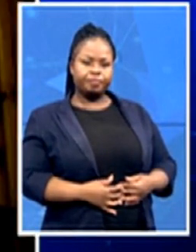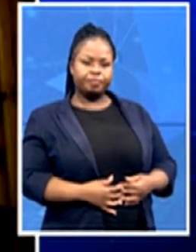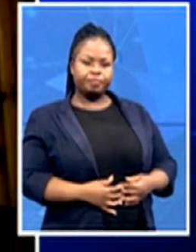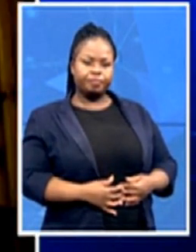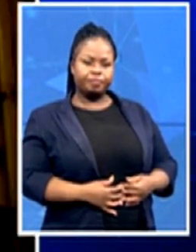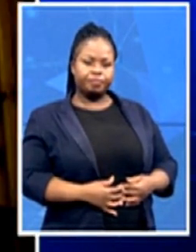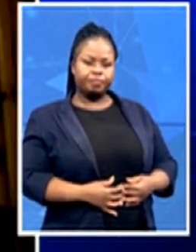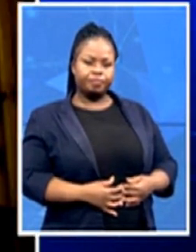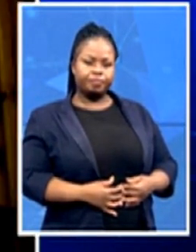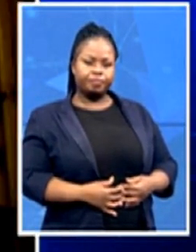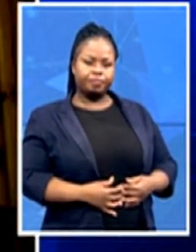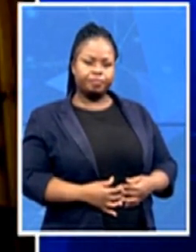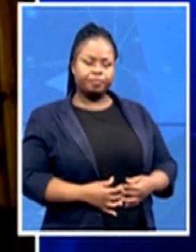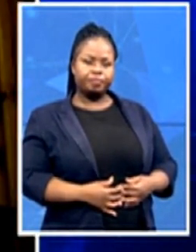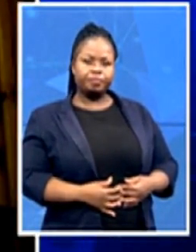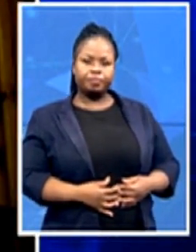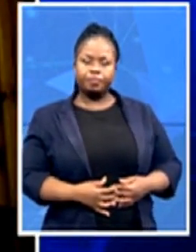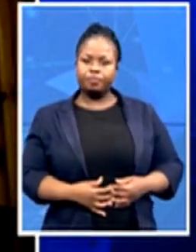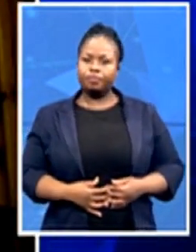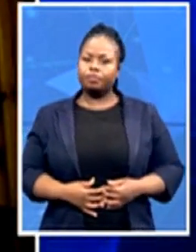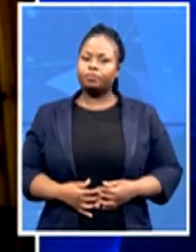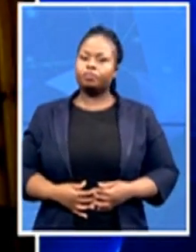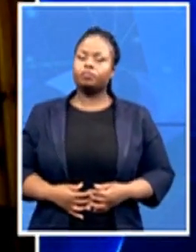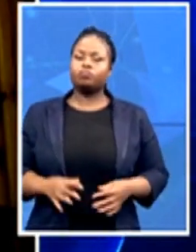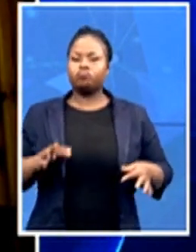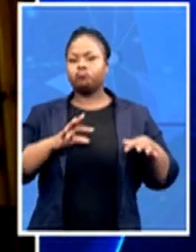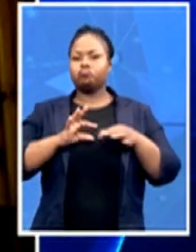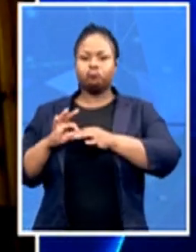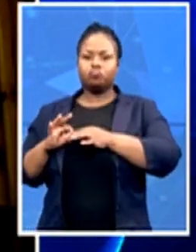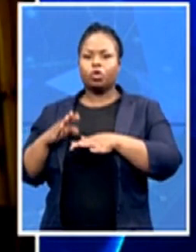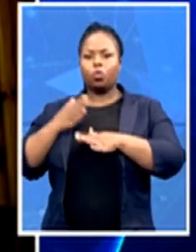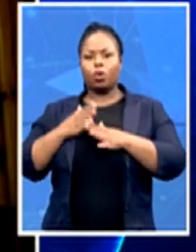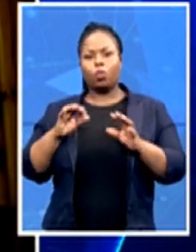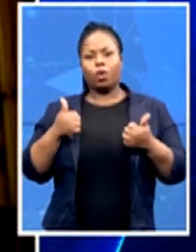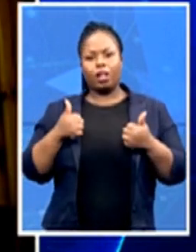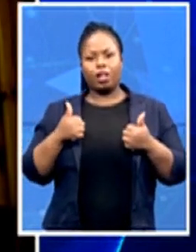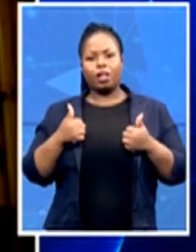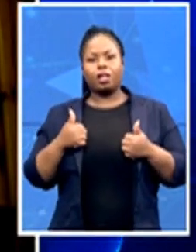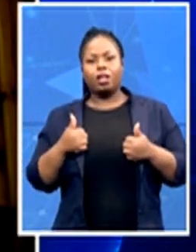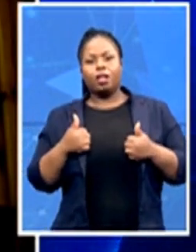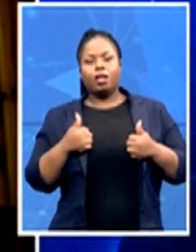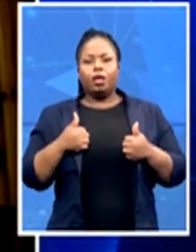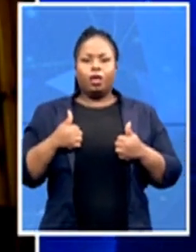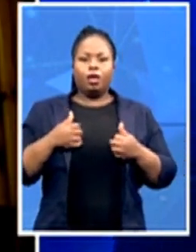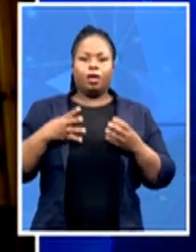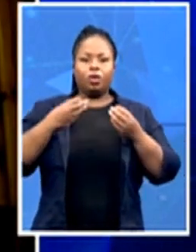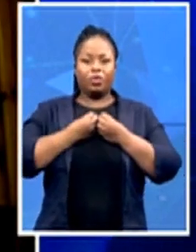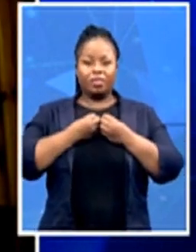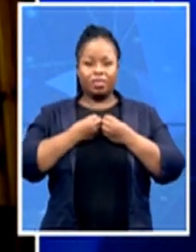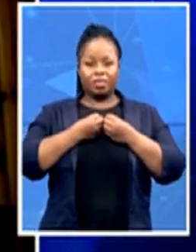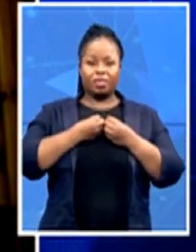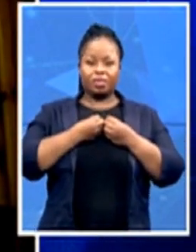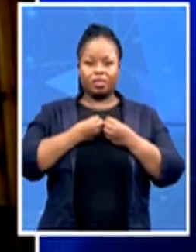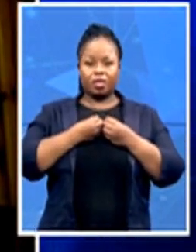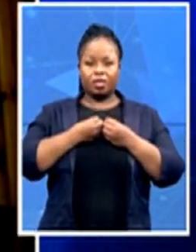We have a good relationship with the NPA prosecutors who are currently pursuing the criminal prosecution on the case.